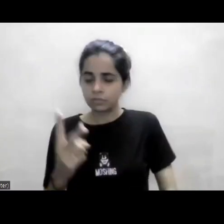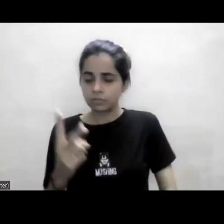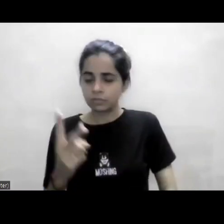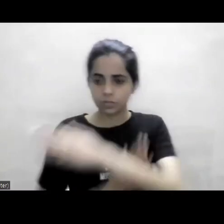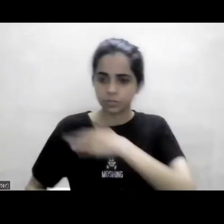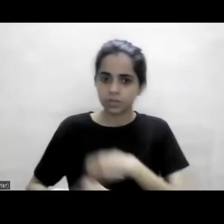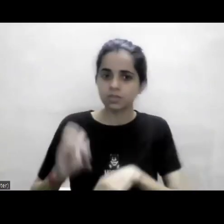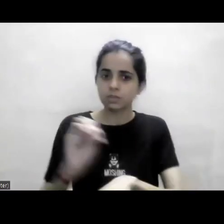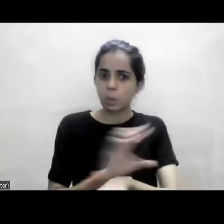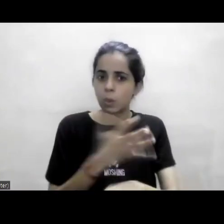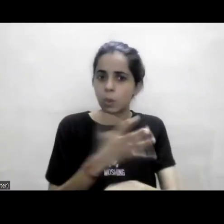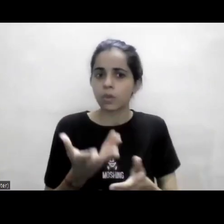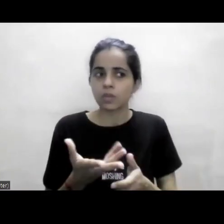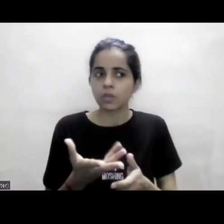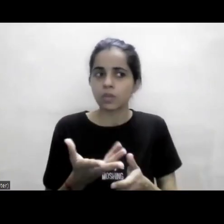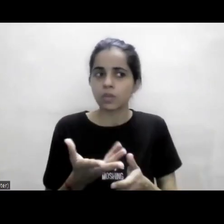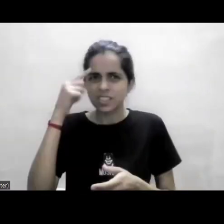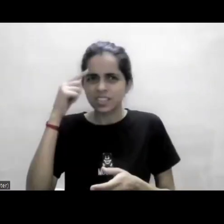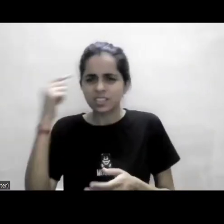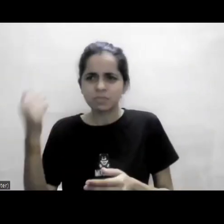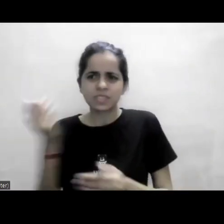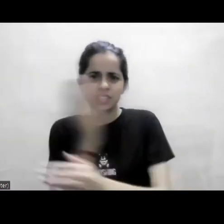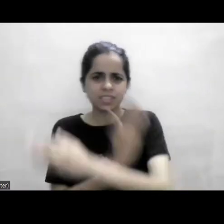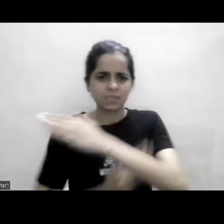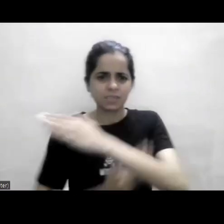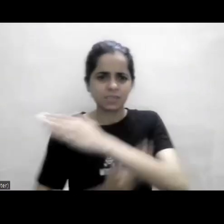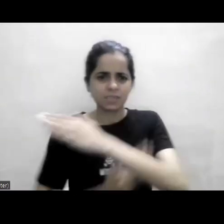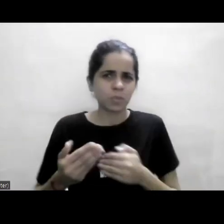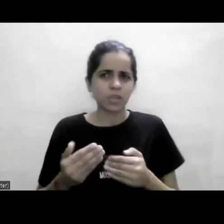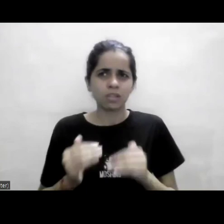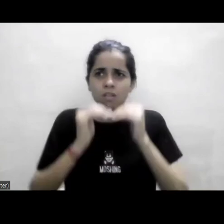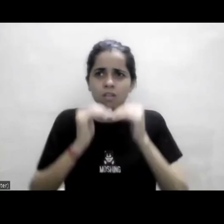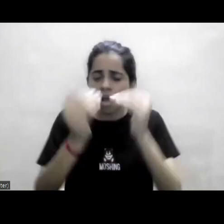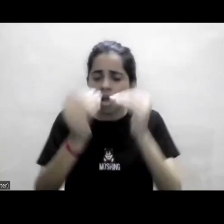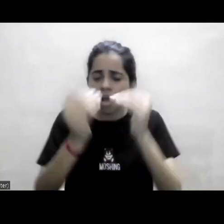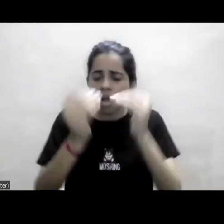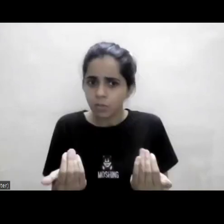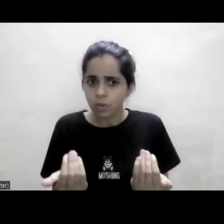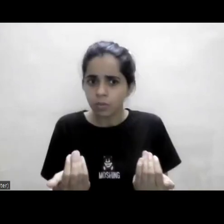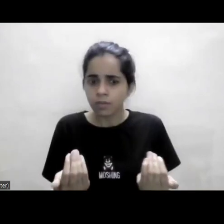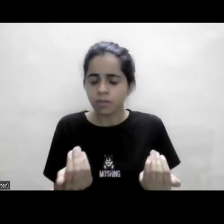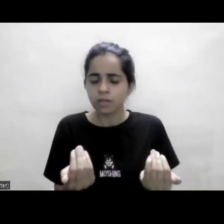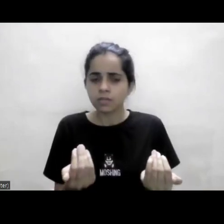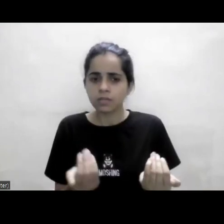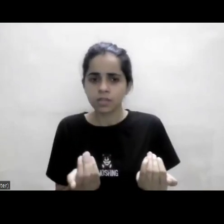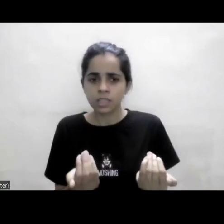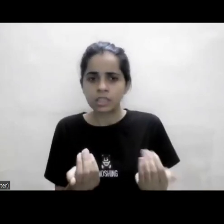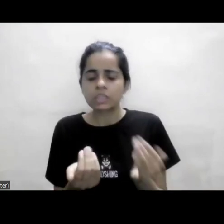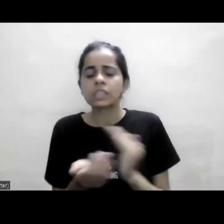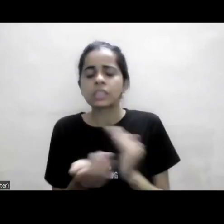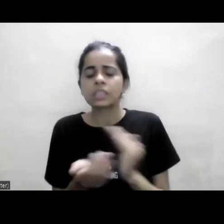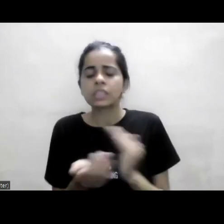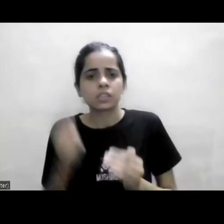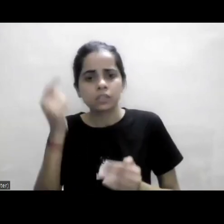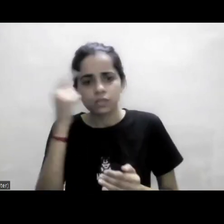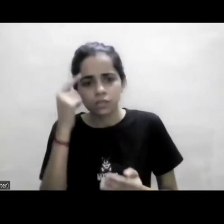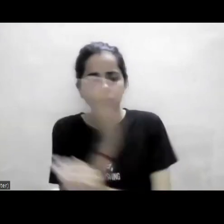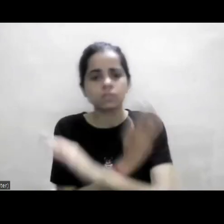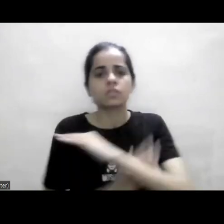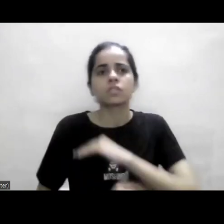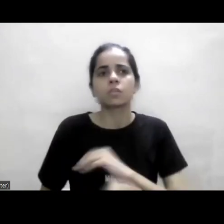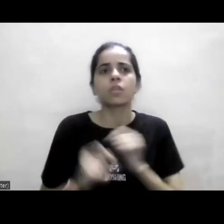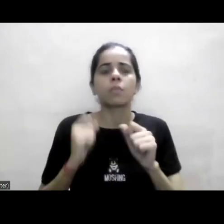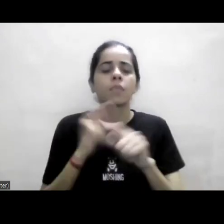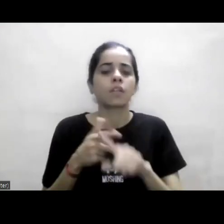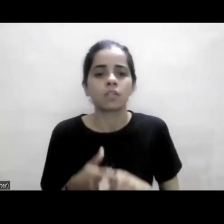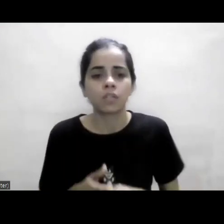gives a certain image of disability as something extraordinary and extra something to non-disabled people.